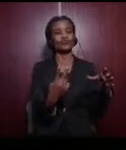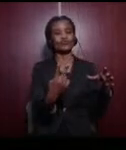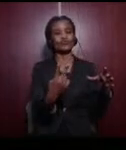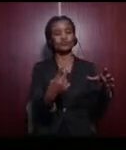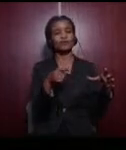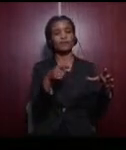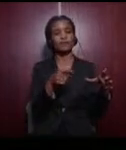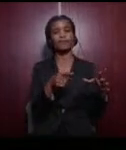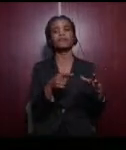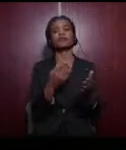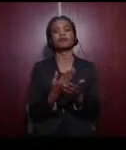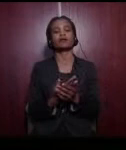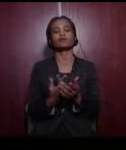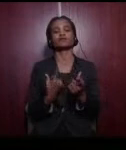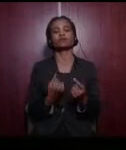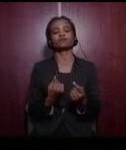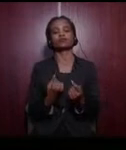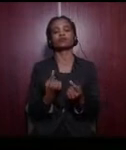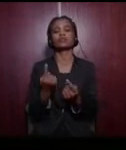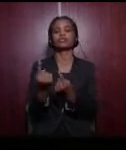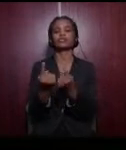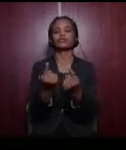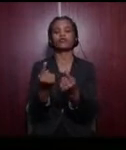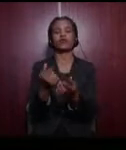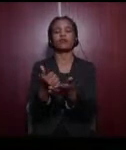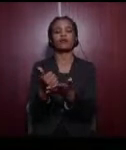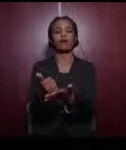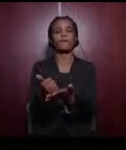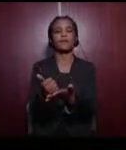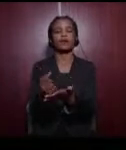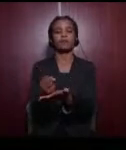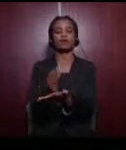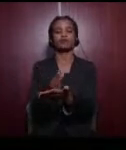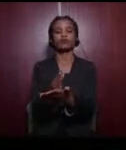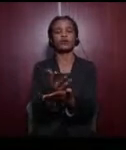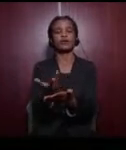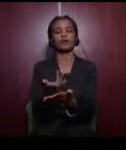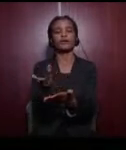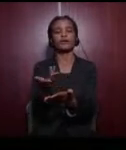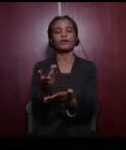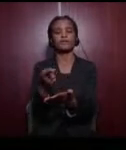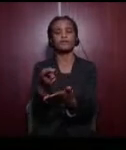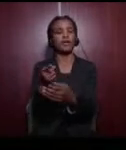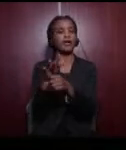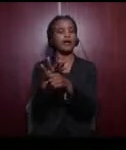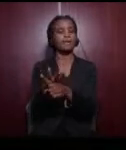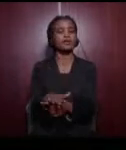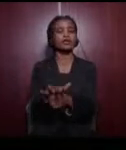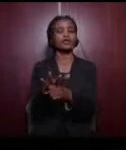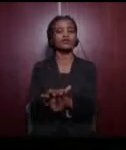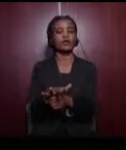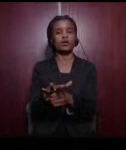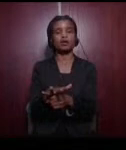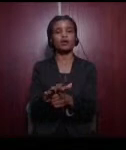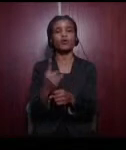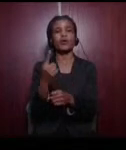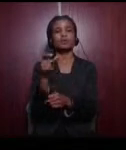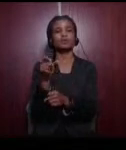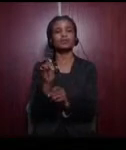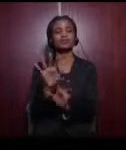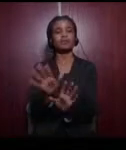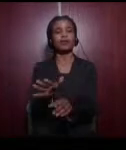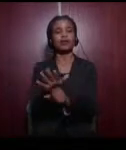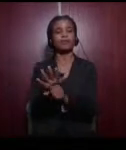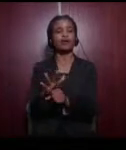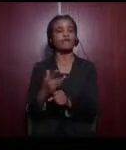to help the other, just to make sure that there's no pressure on only one person. And then under the section